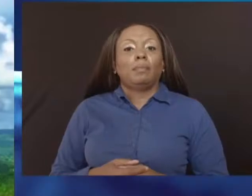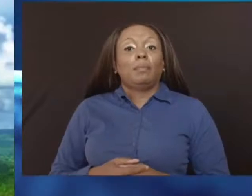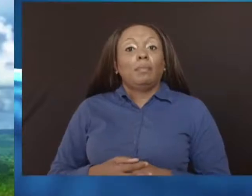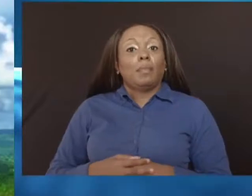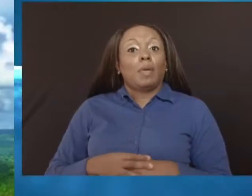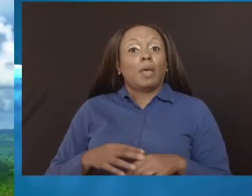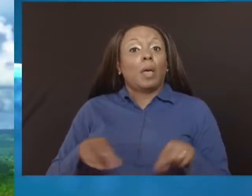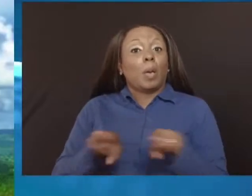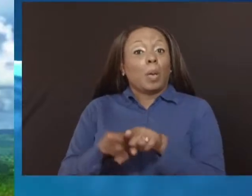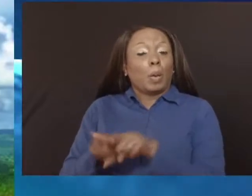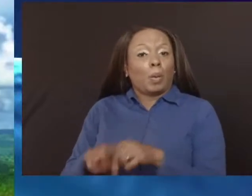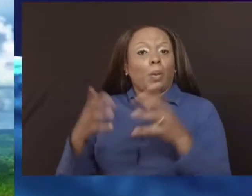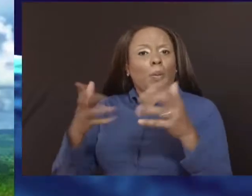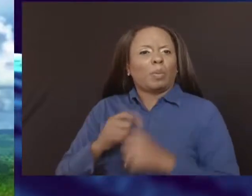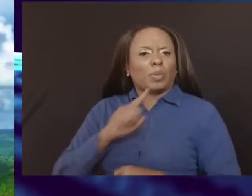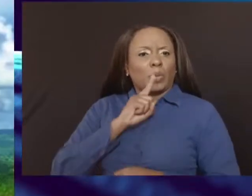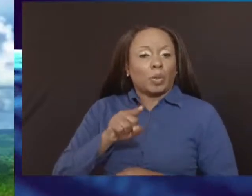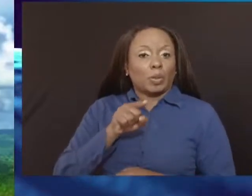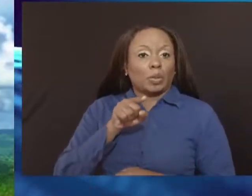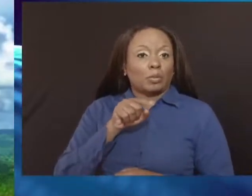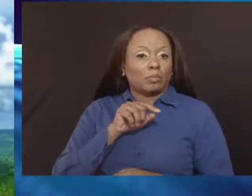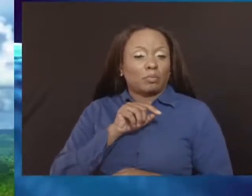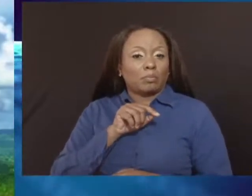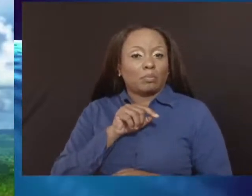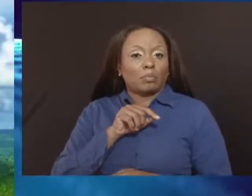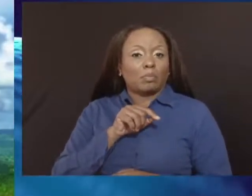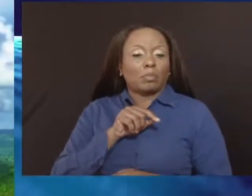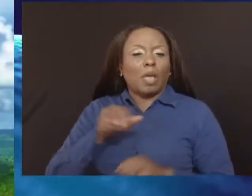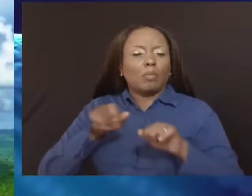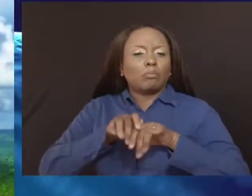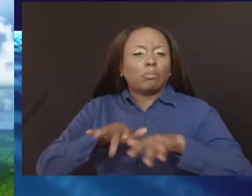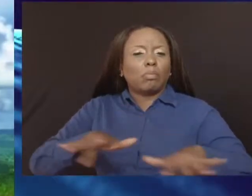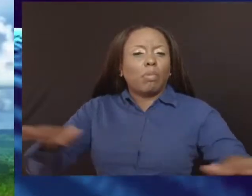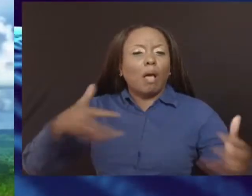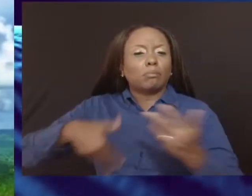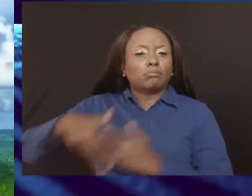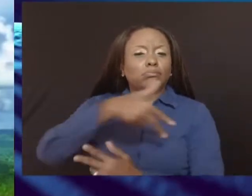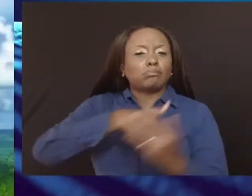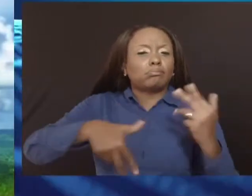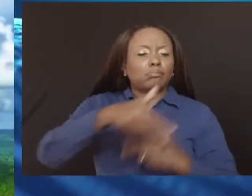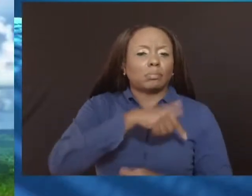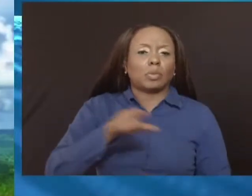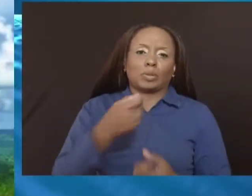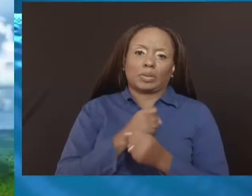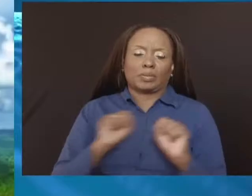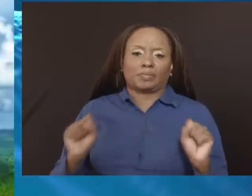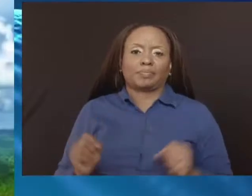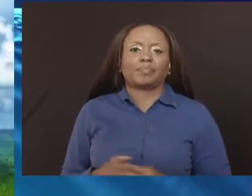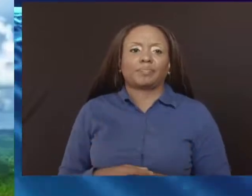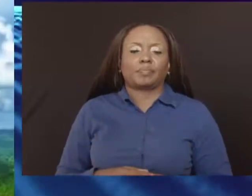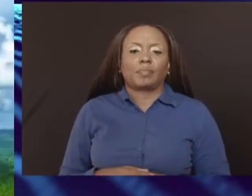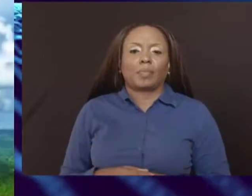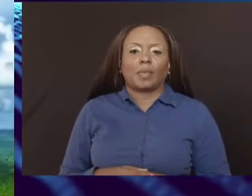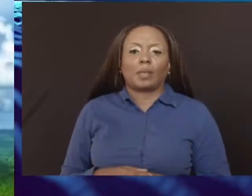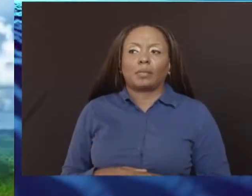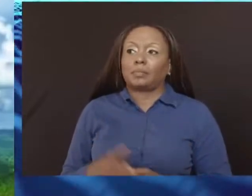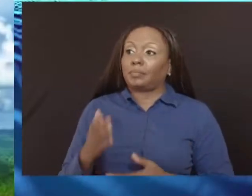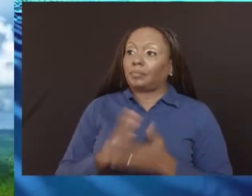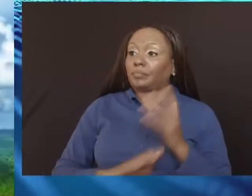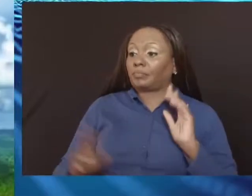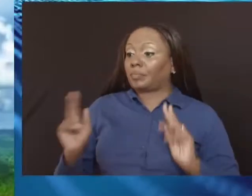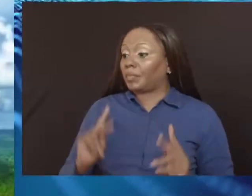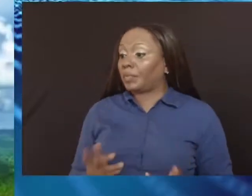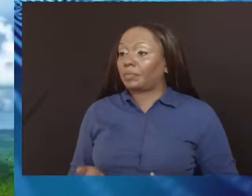also want to ensure that you are safe for the wider community. Now, there are some persons who may not have